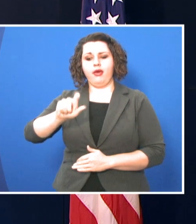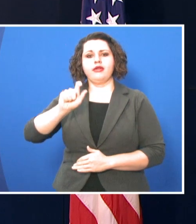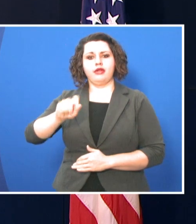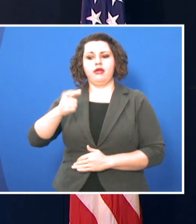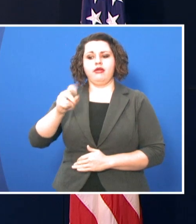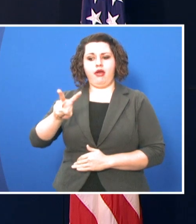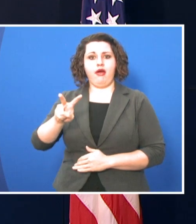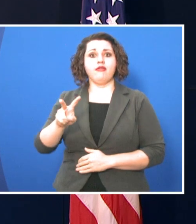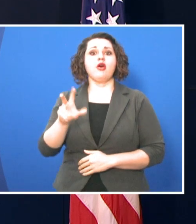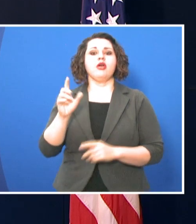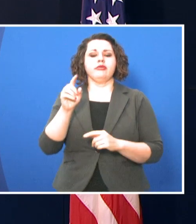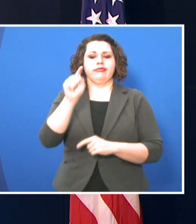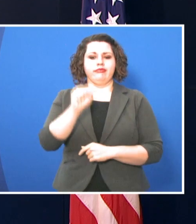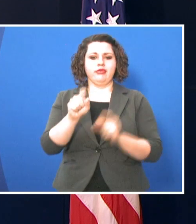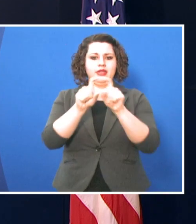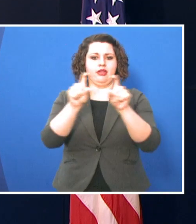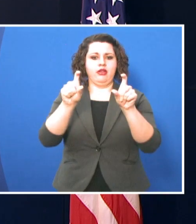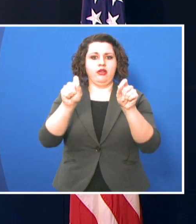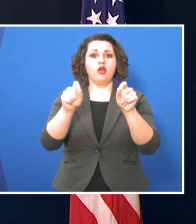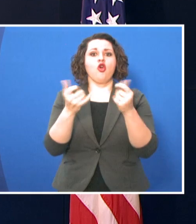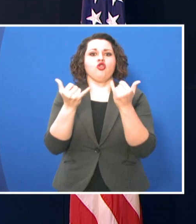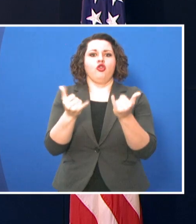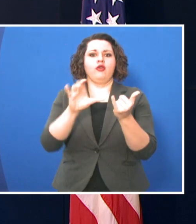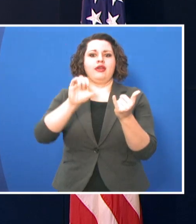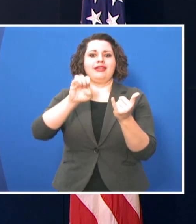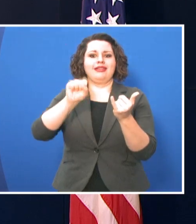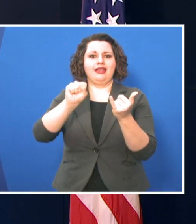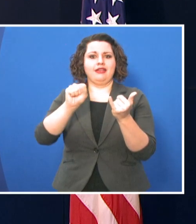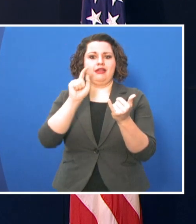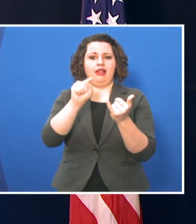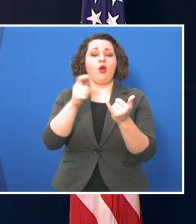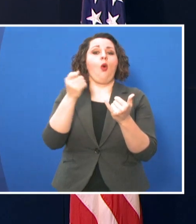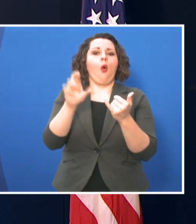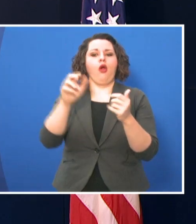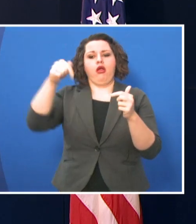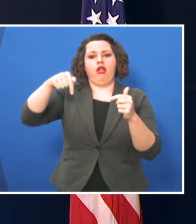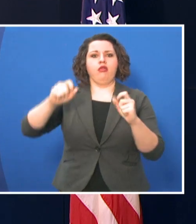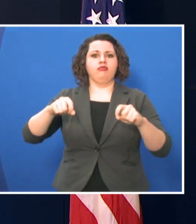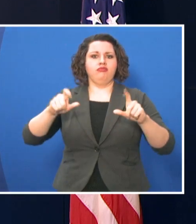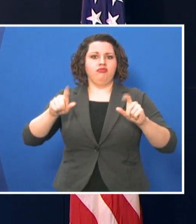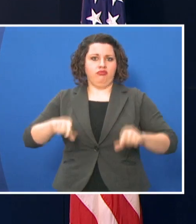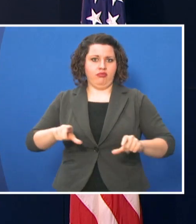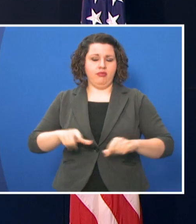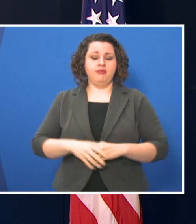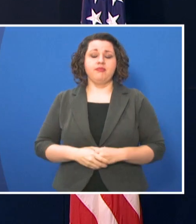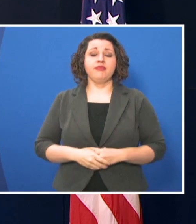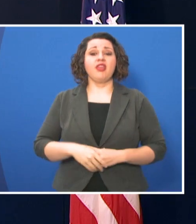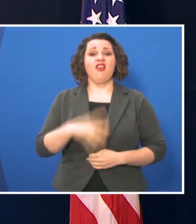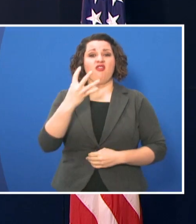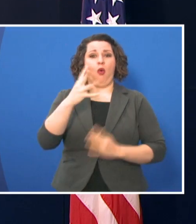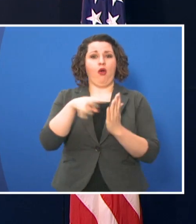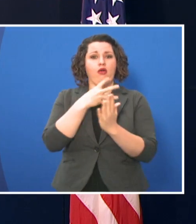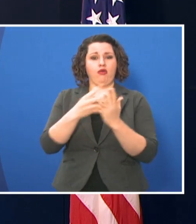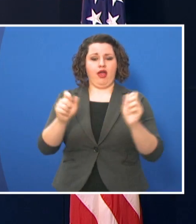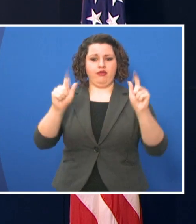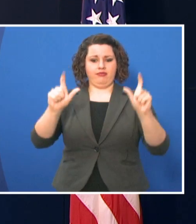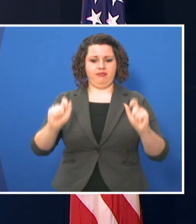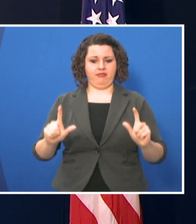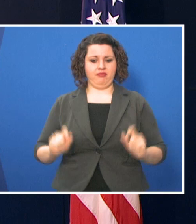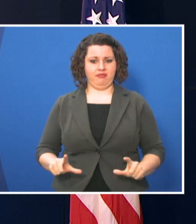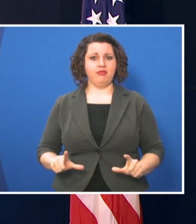Current Cases in the main navigation, or just scroll down the page. The four graphs you see provide an